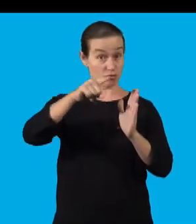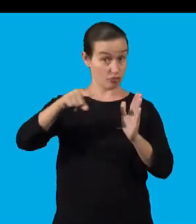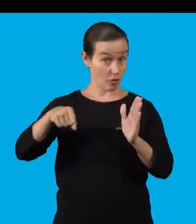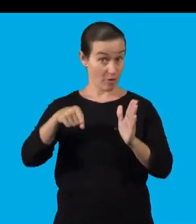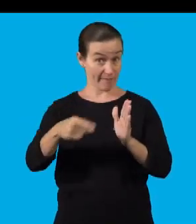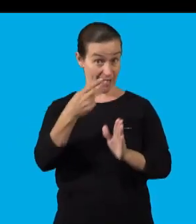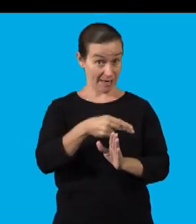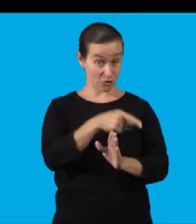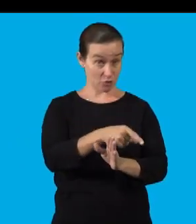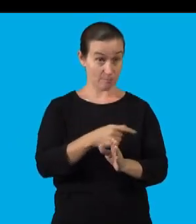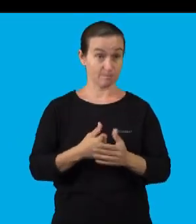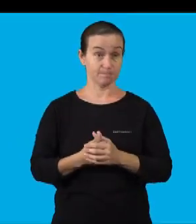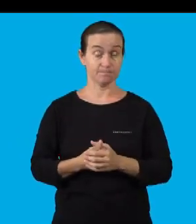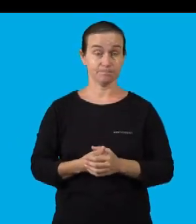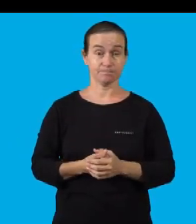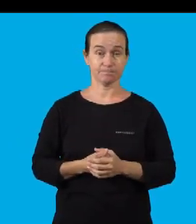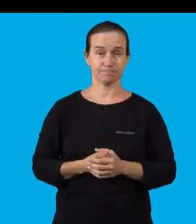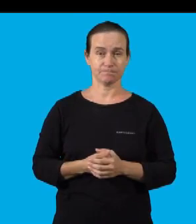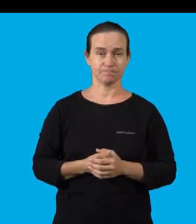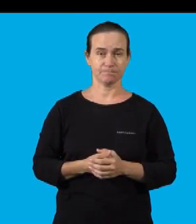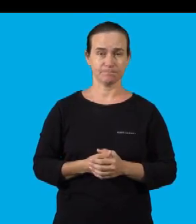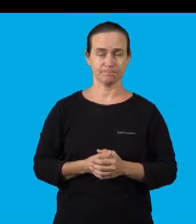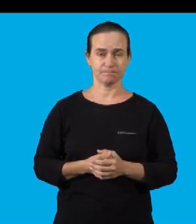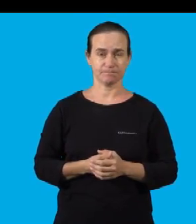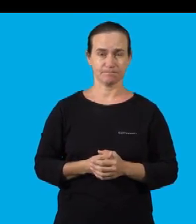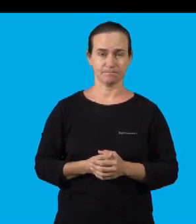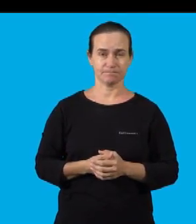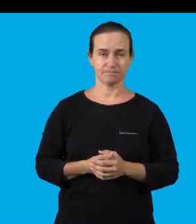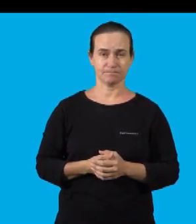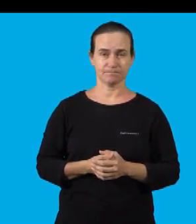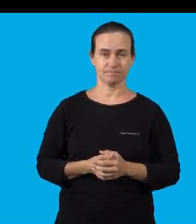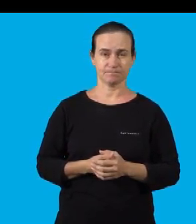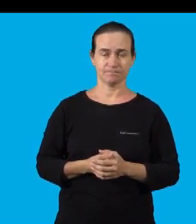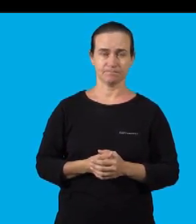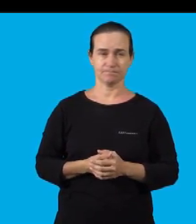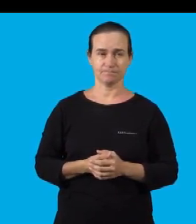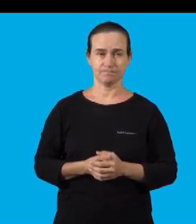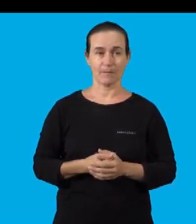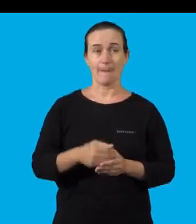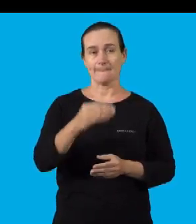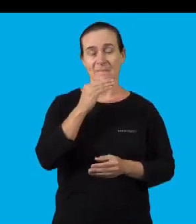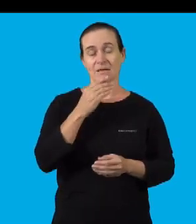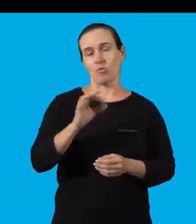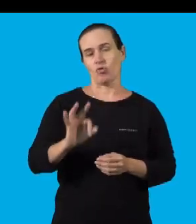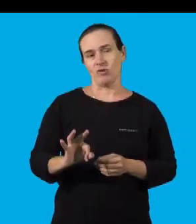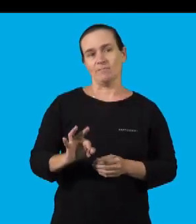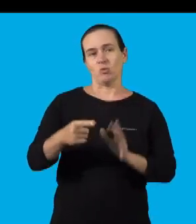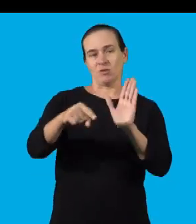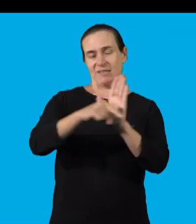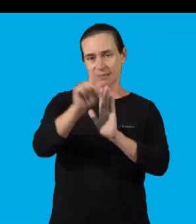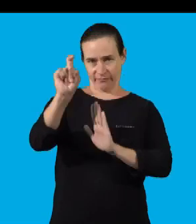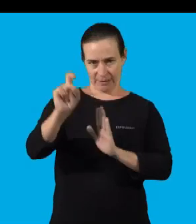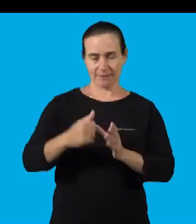means that the graph of h, rather, let's write it like this. It means that the graph of h, it means it's going to be 3